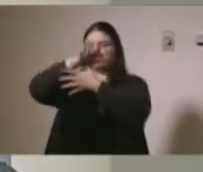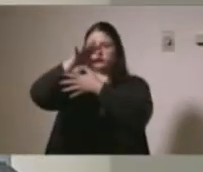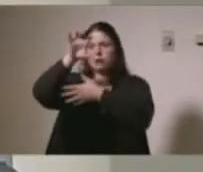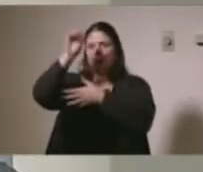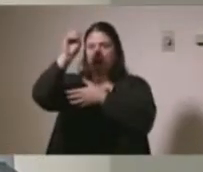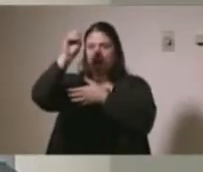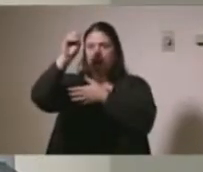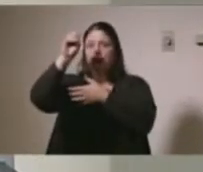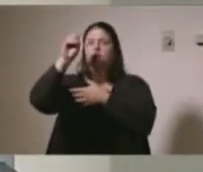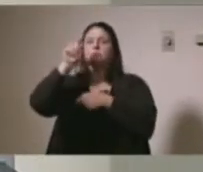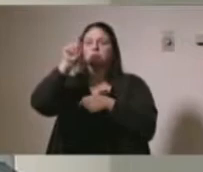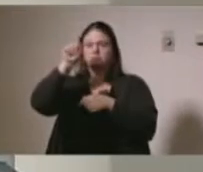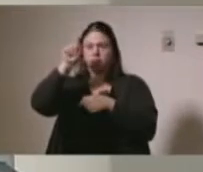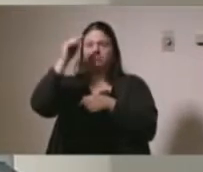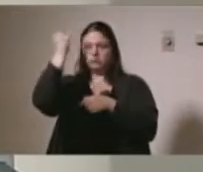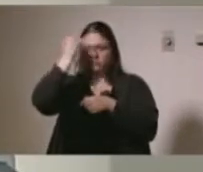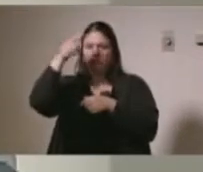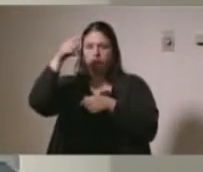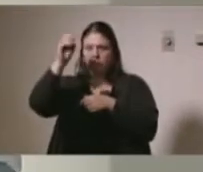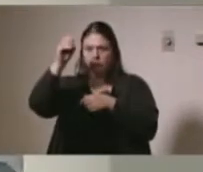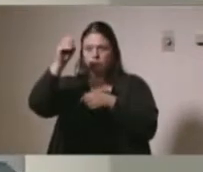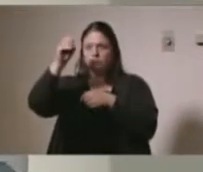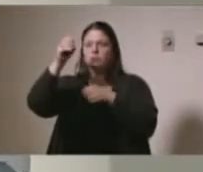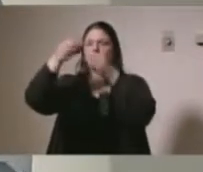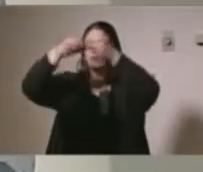that employ approximately 142,000 people,